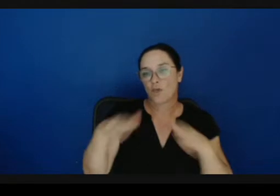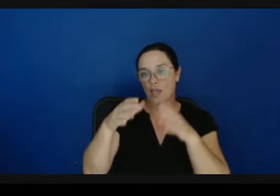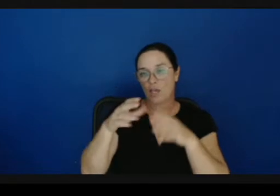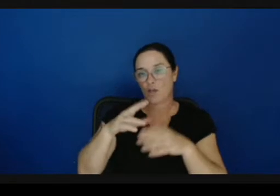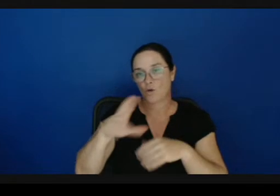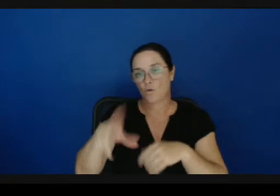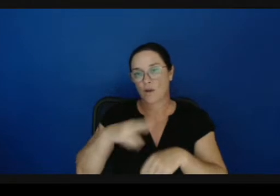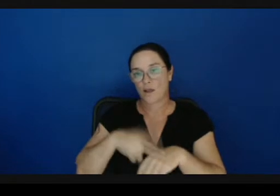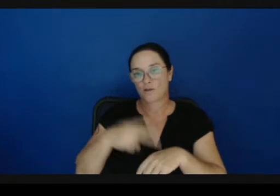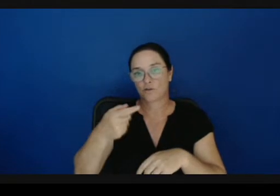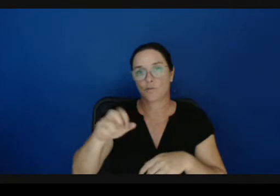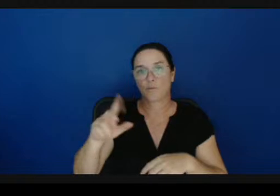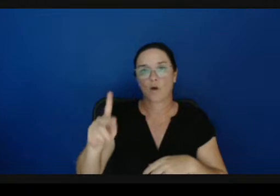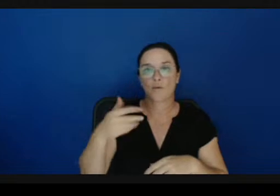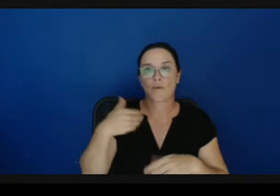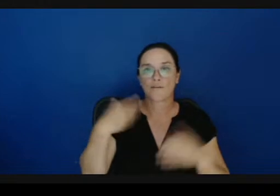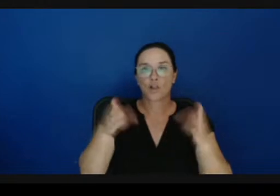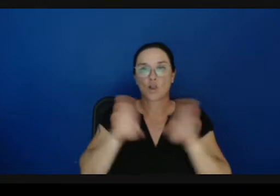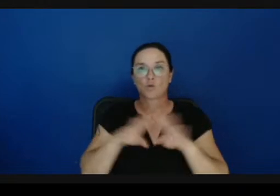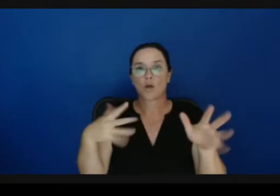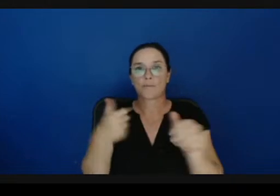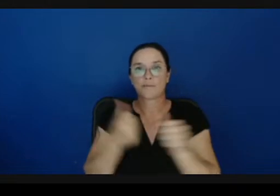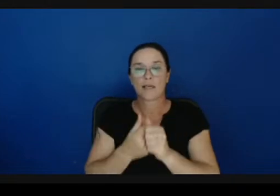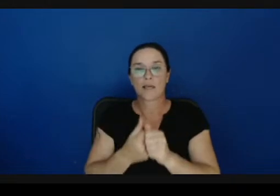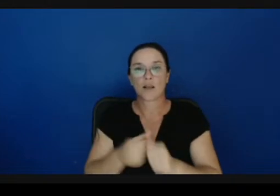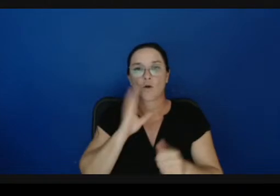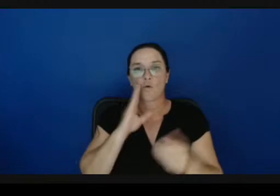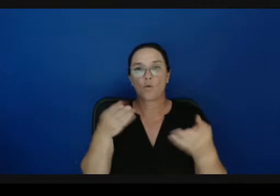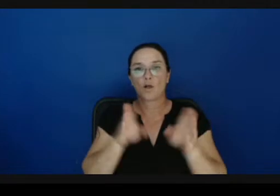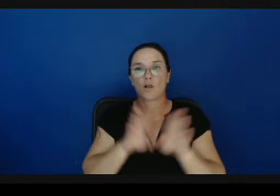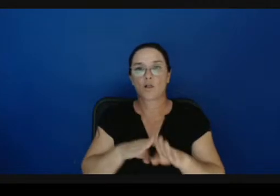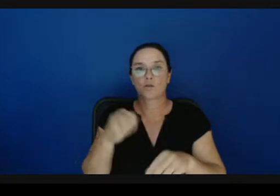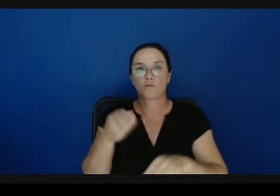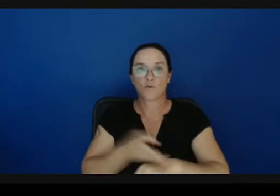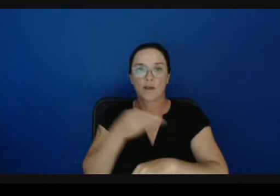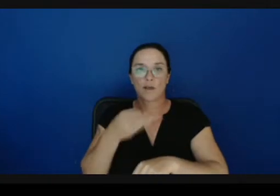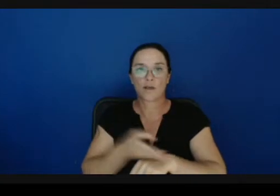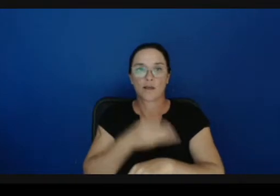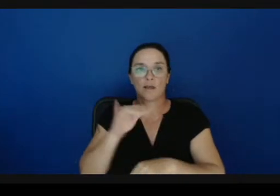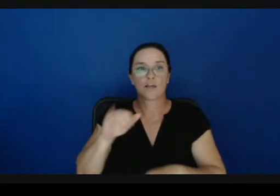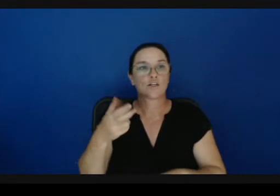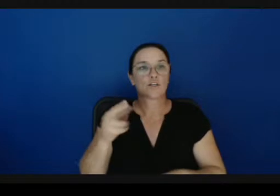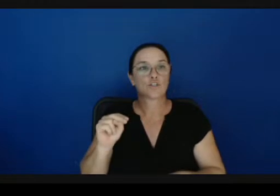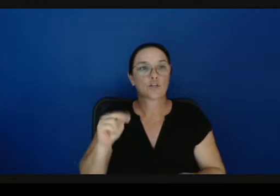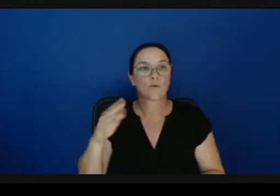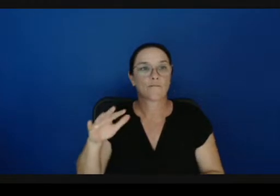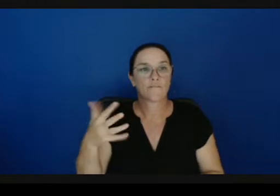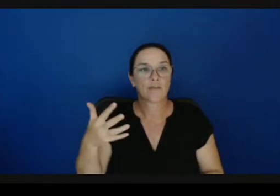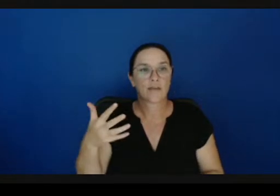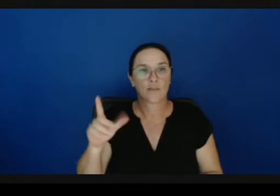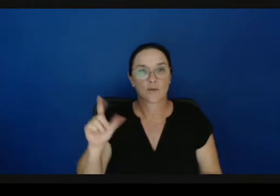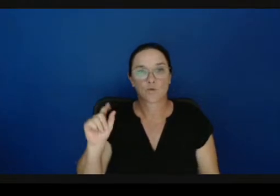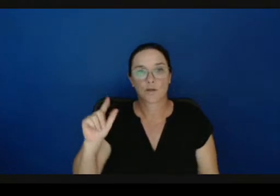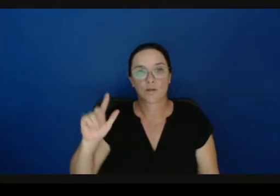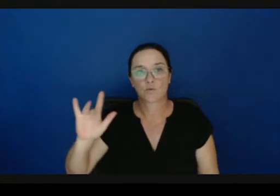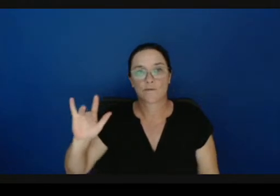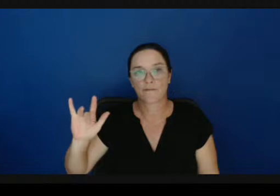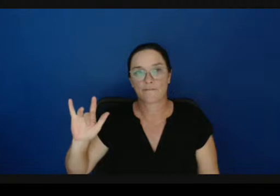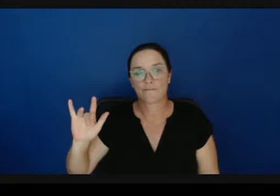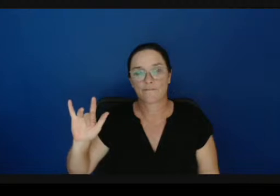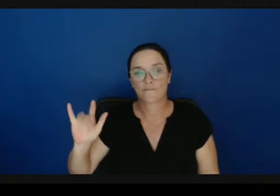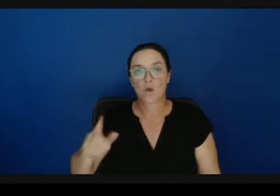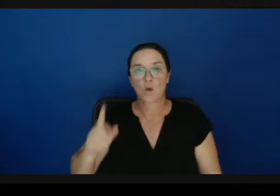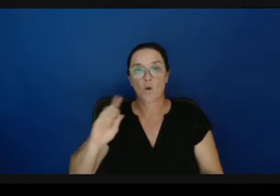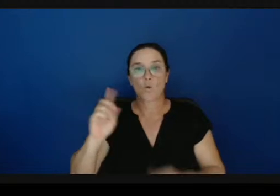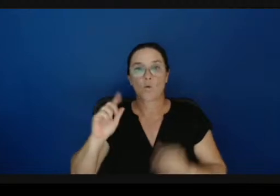Center closure update will close for renovation January 5th, 2025. Where can you